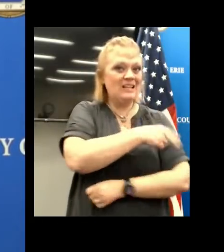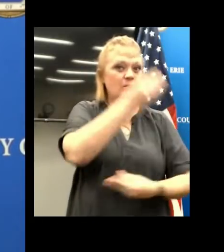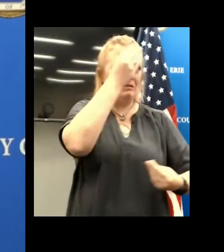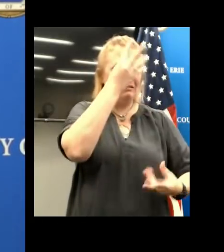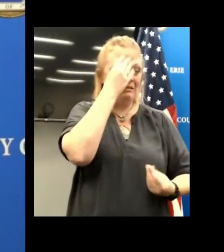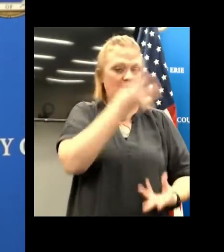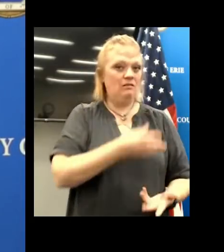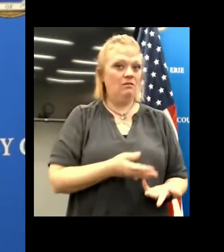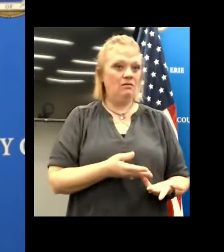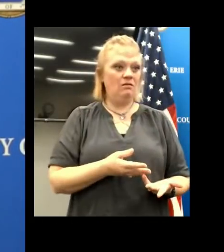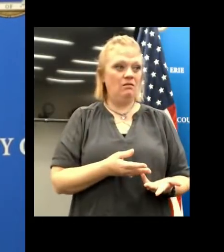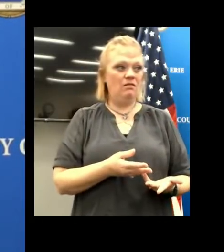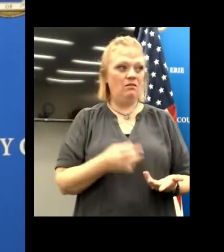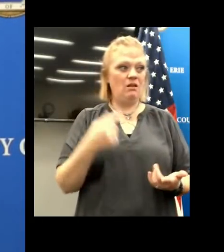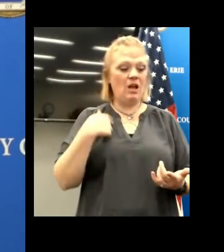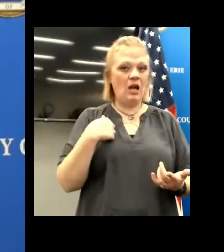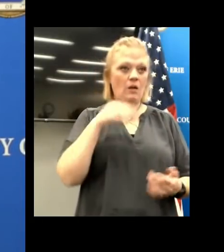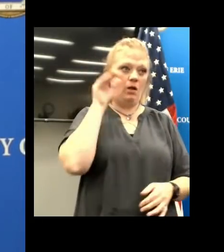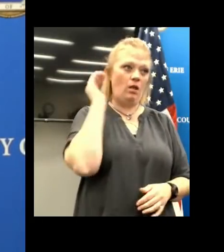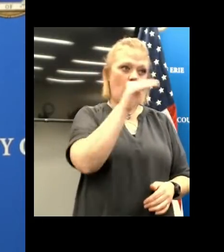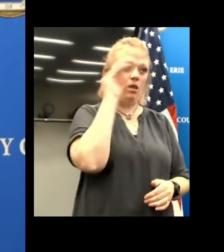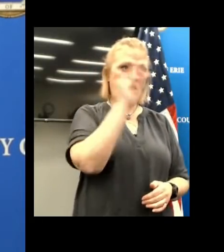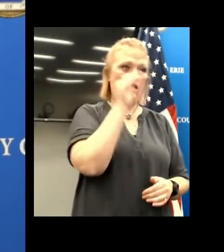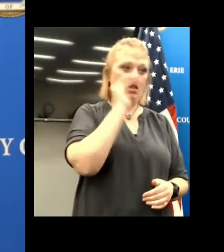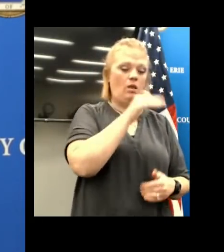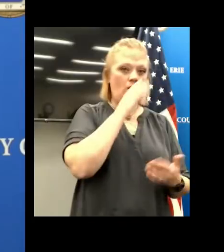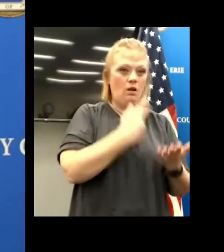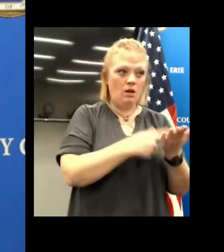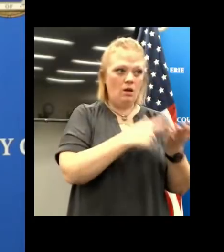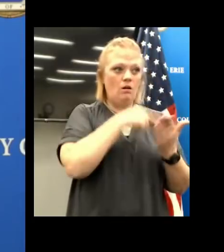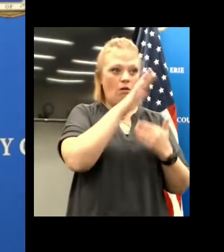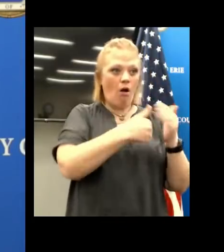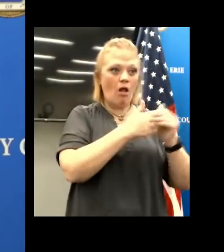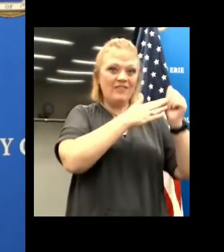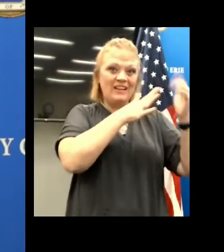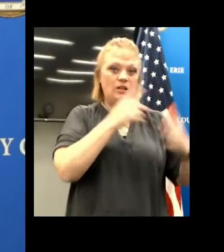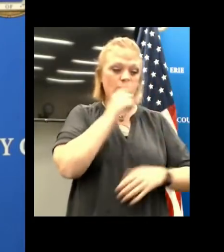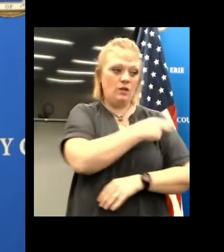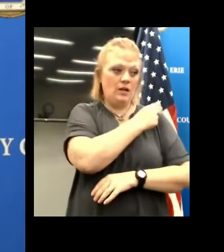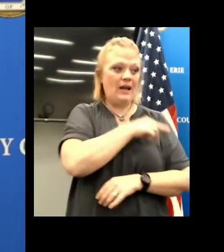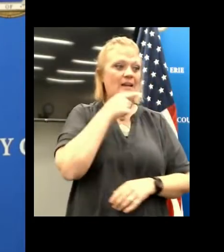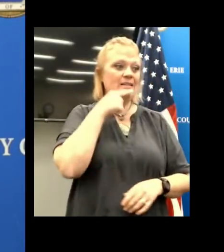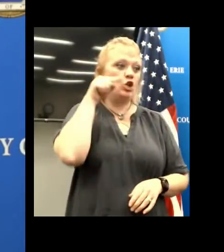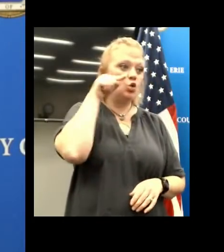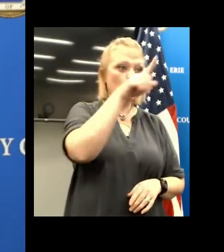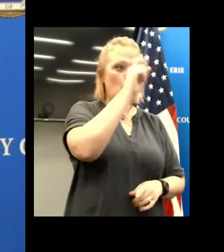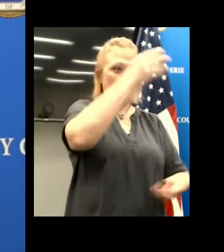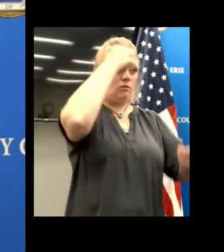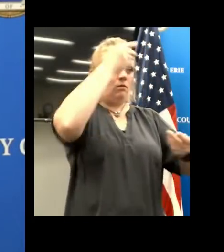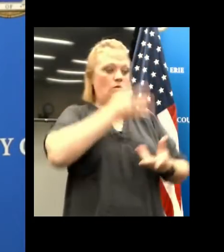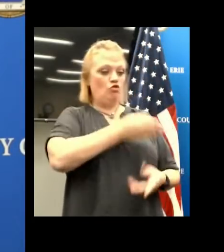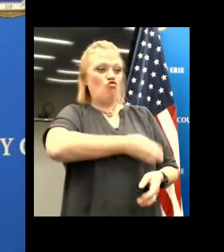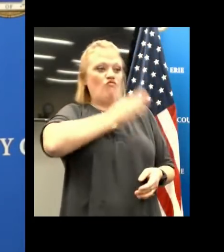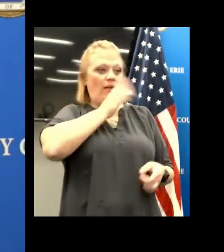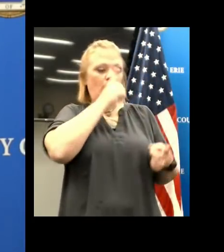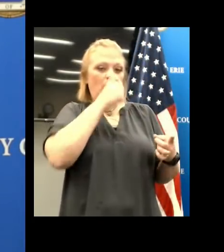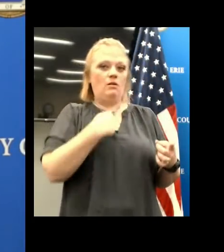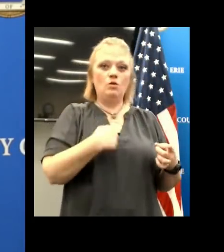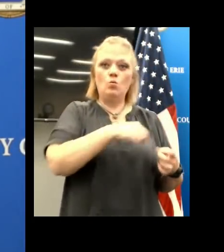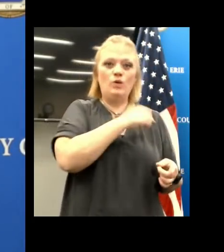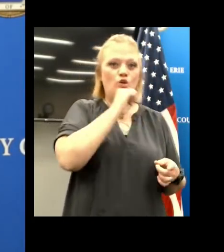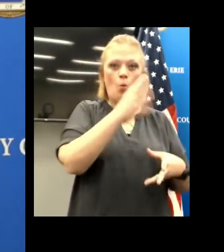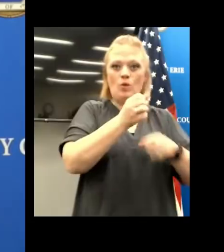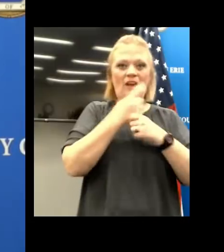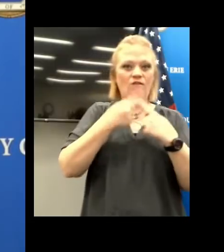that I talked to every one of the hospital leaders and said, I need you to provide your data to Erie County directly, because we're not always getting it from New York